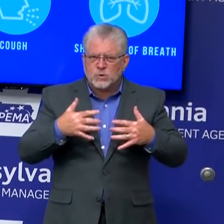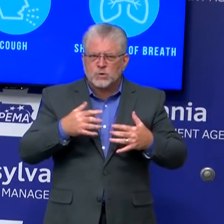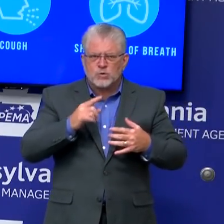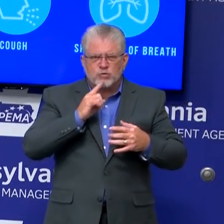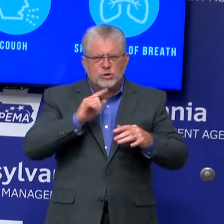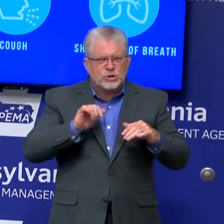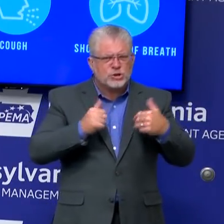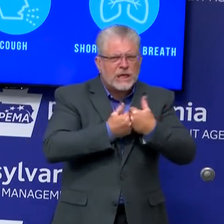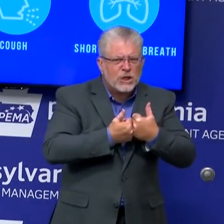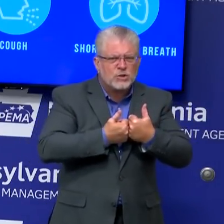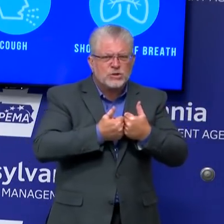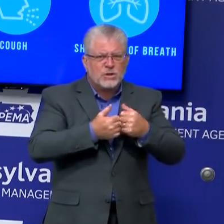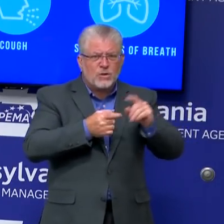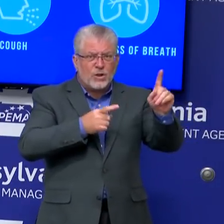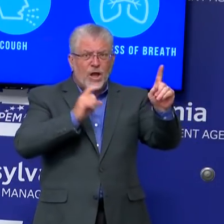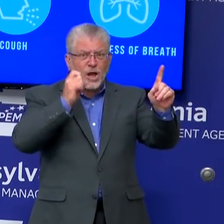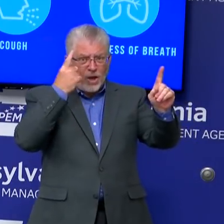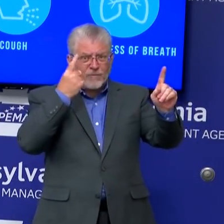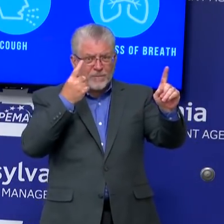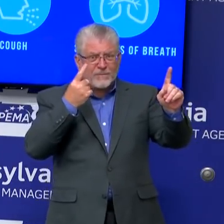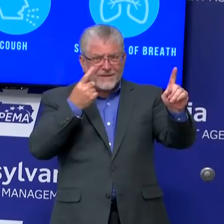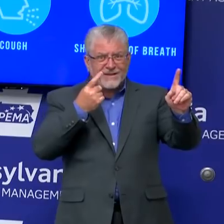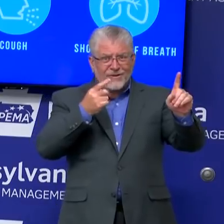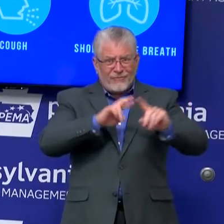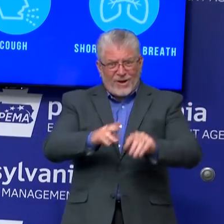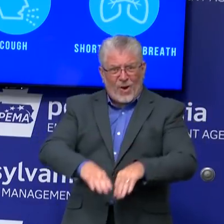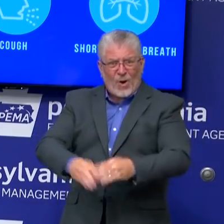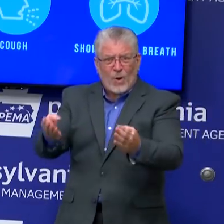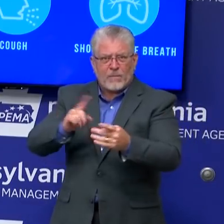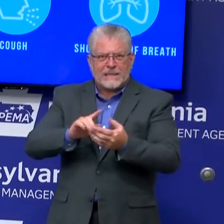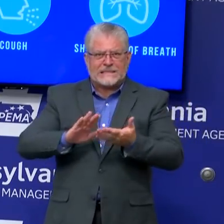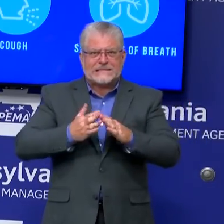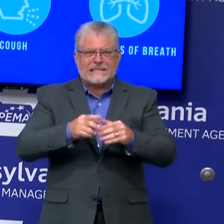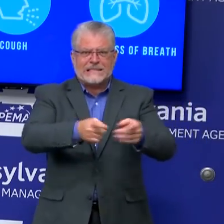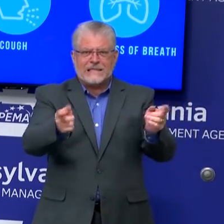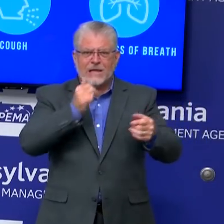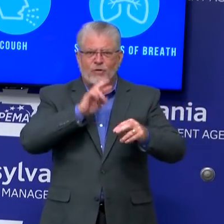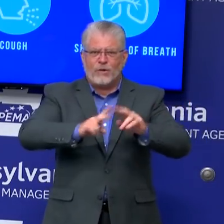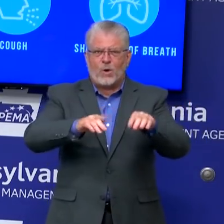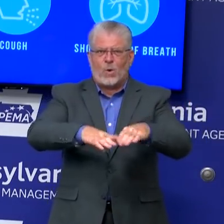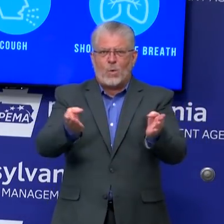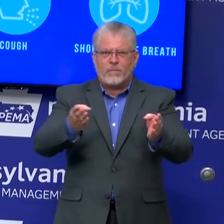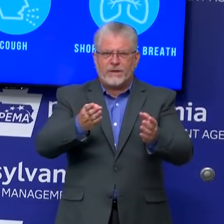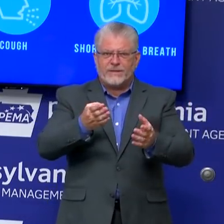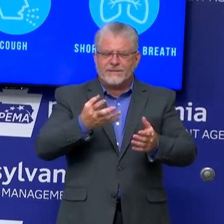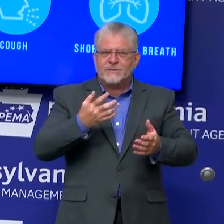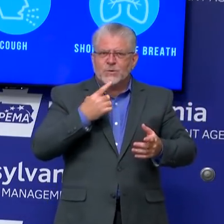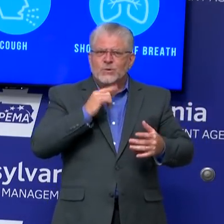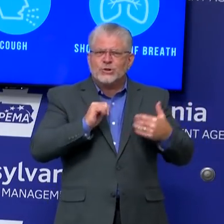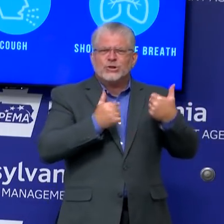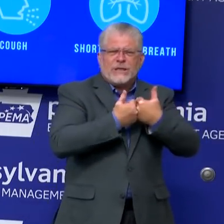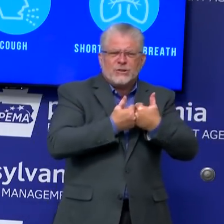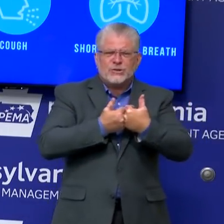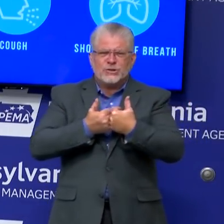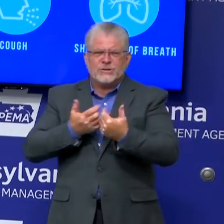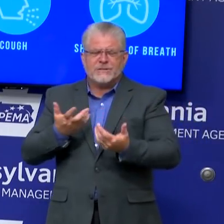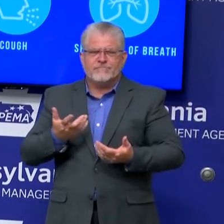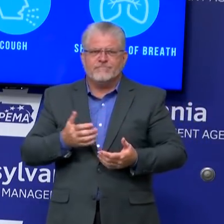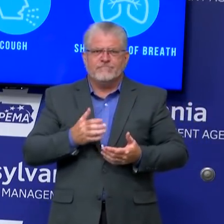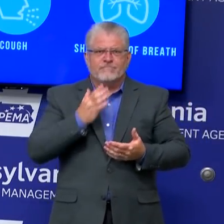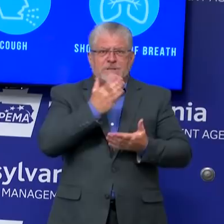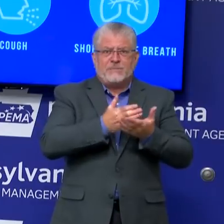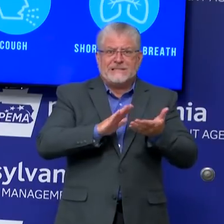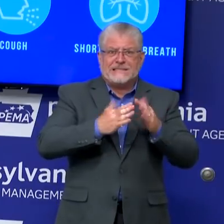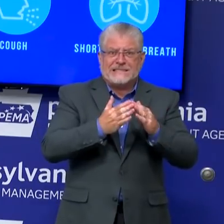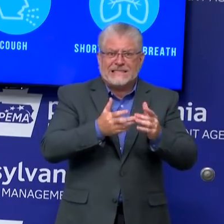that were ready, even as our cities remained more cautious and were struggling with disease